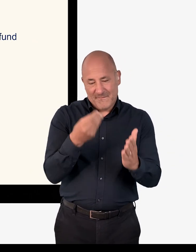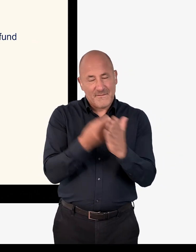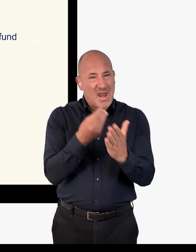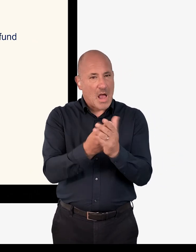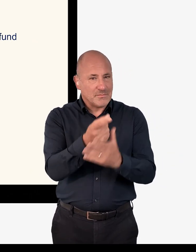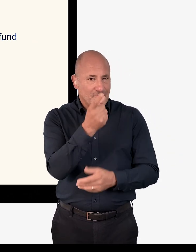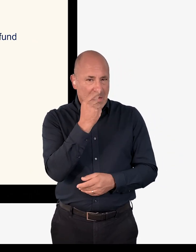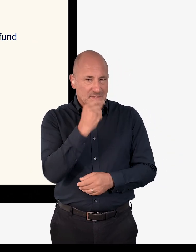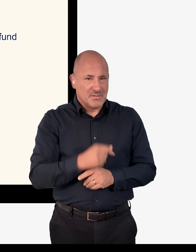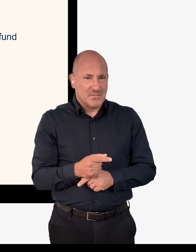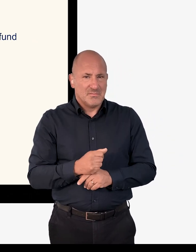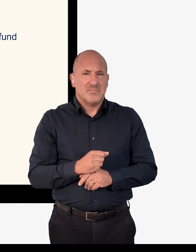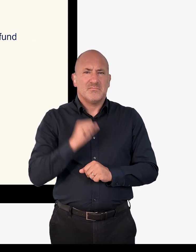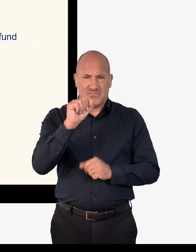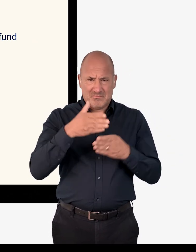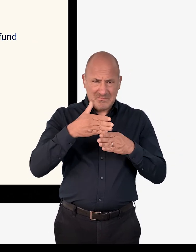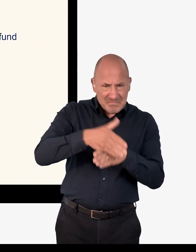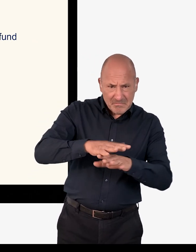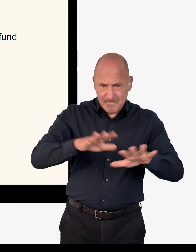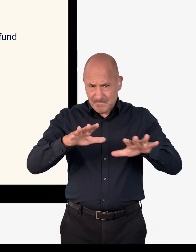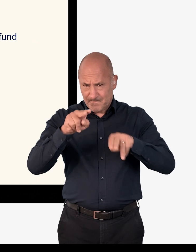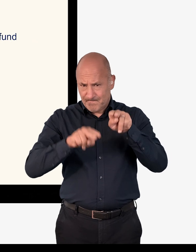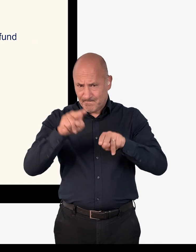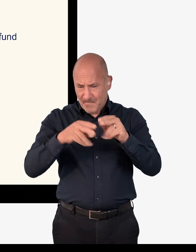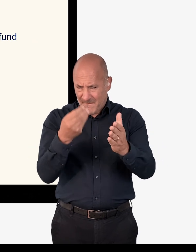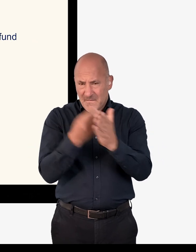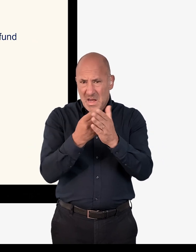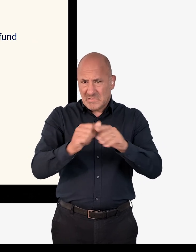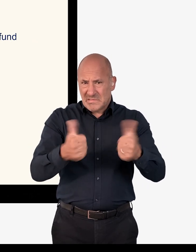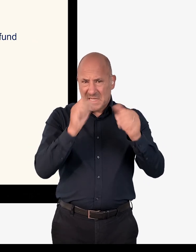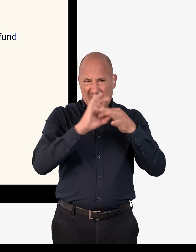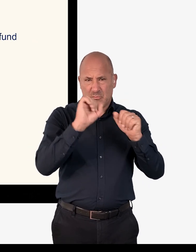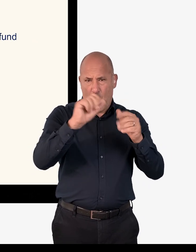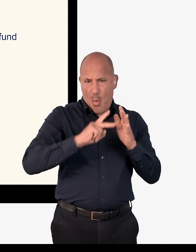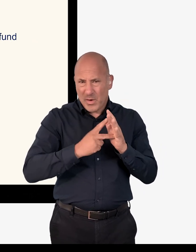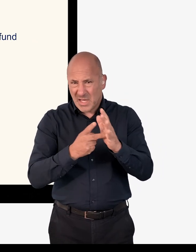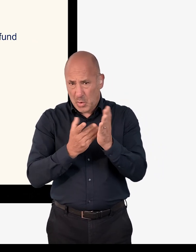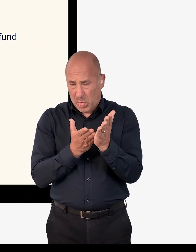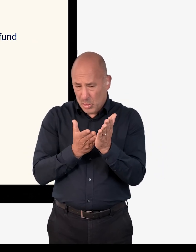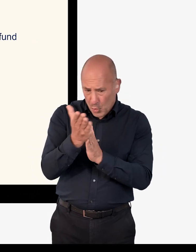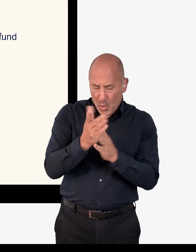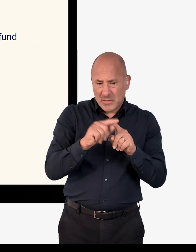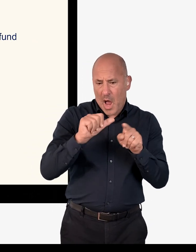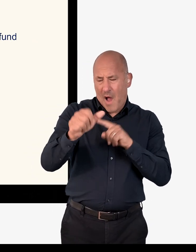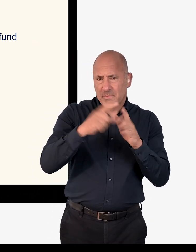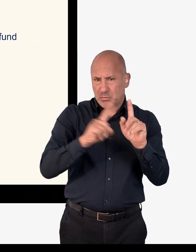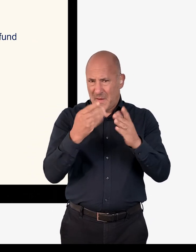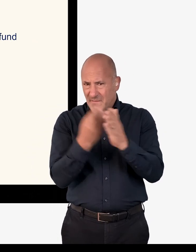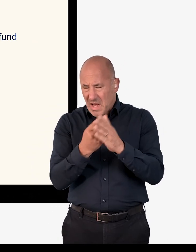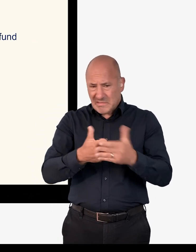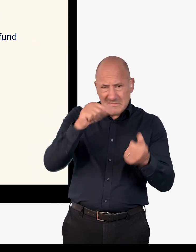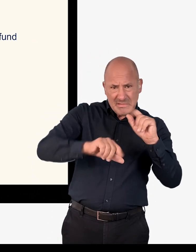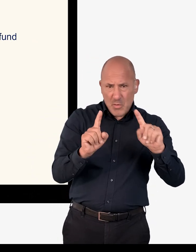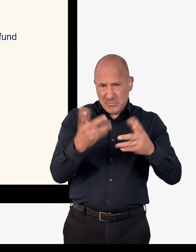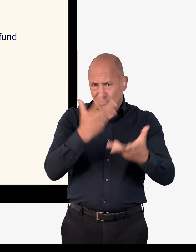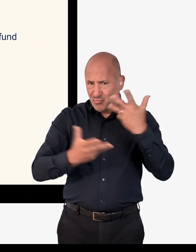Financial viability. Tell us about your work to assess the project's financial impact on your organisation, both